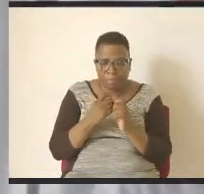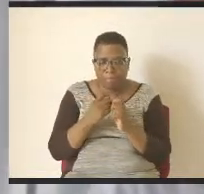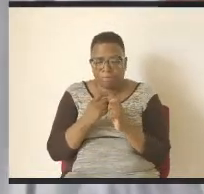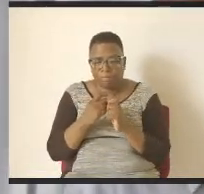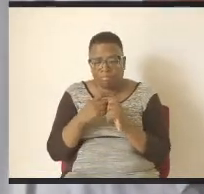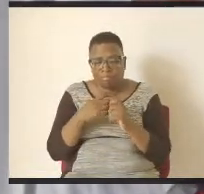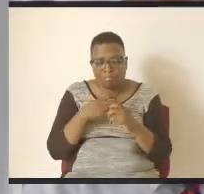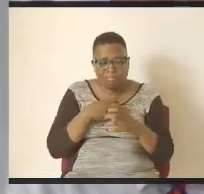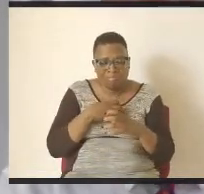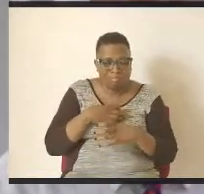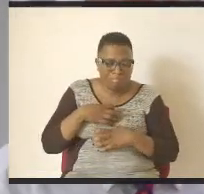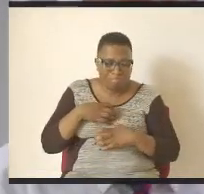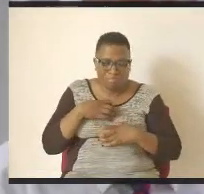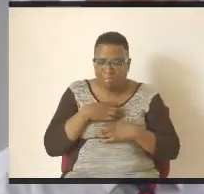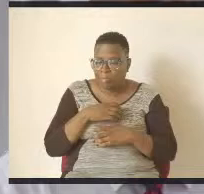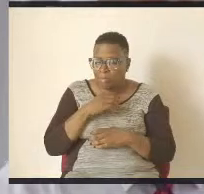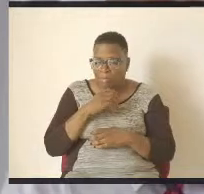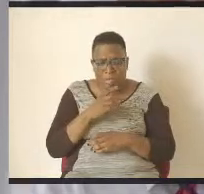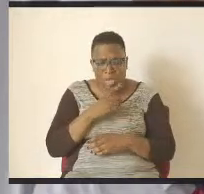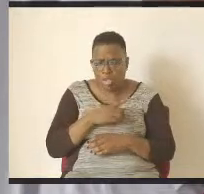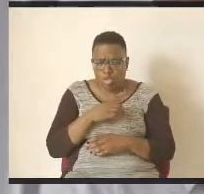miserable, undeserved,